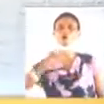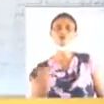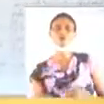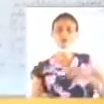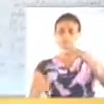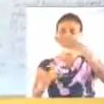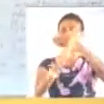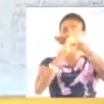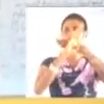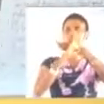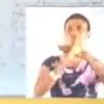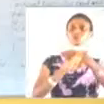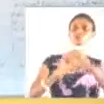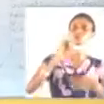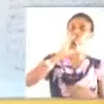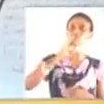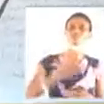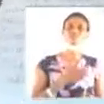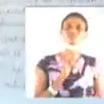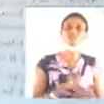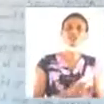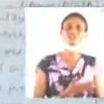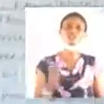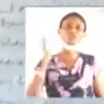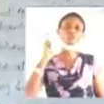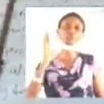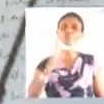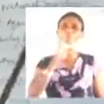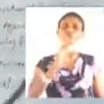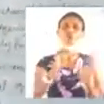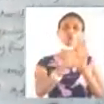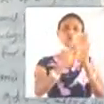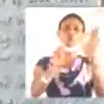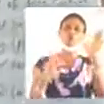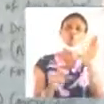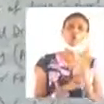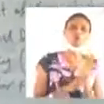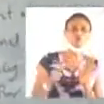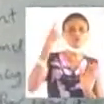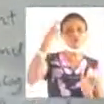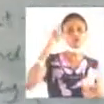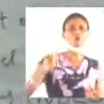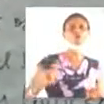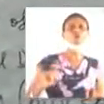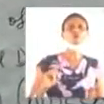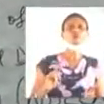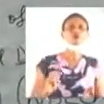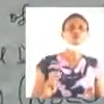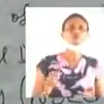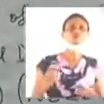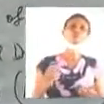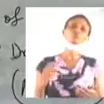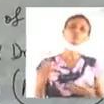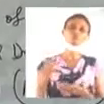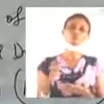Another aspect of it, preventive measure, is that there should be an enactment of laws against drug abuse.